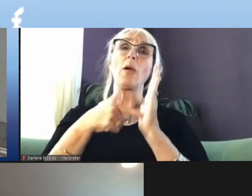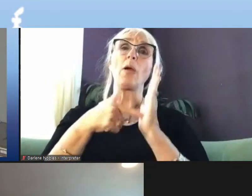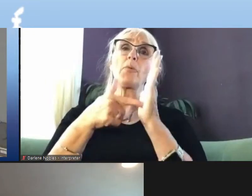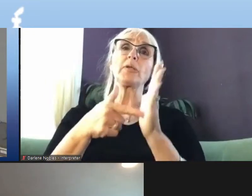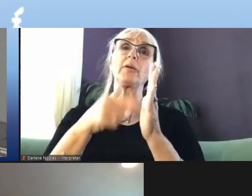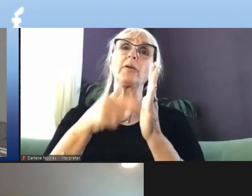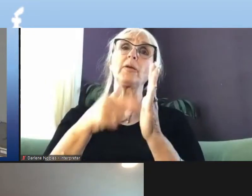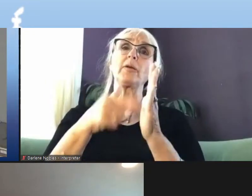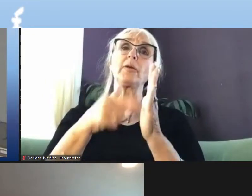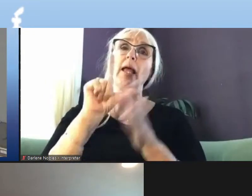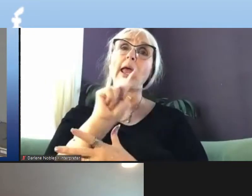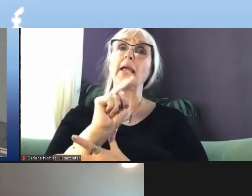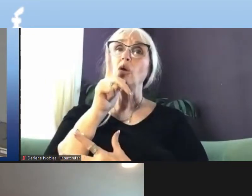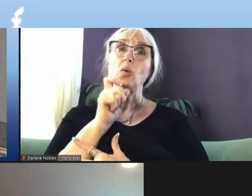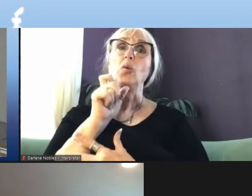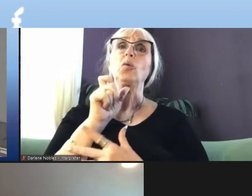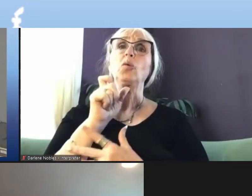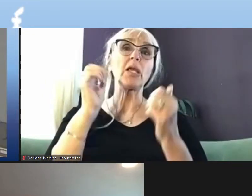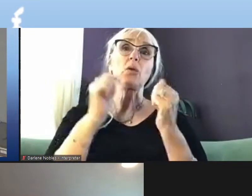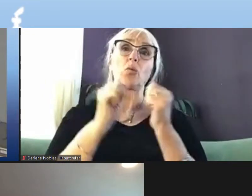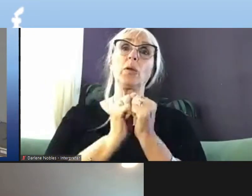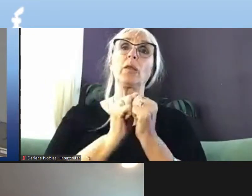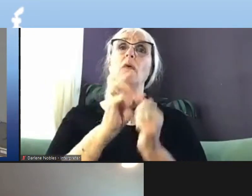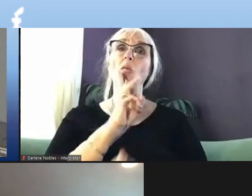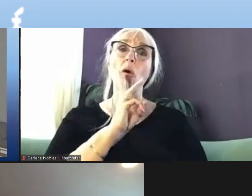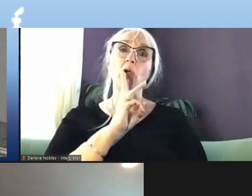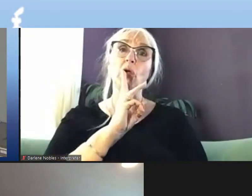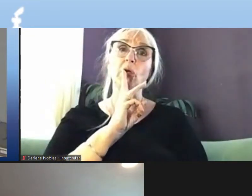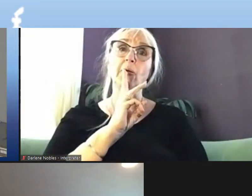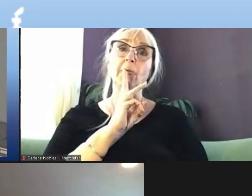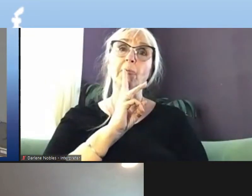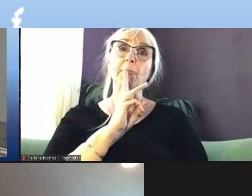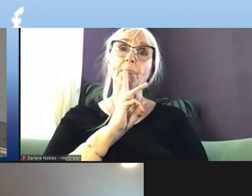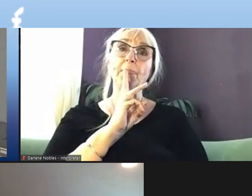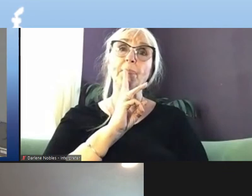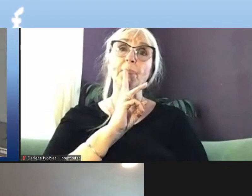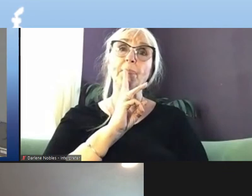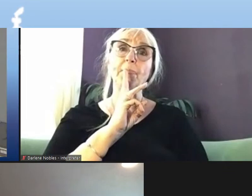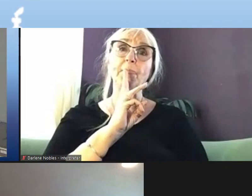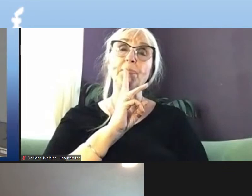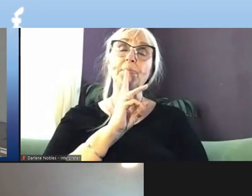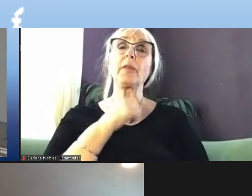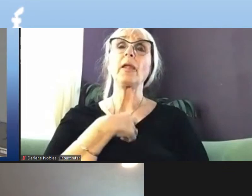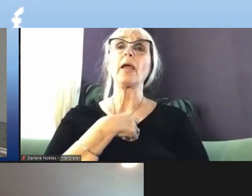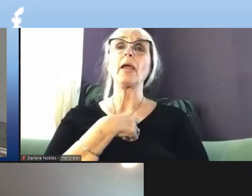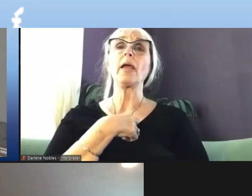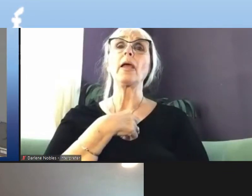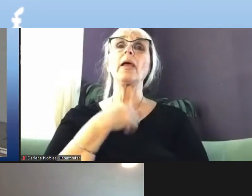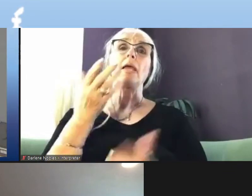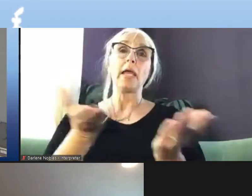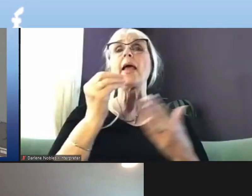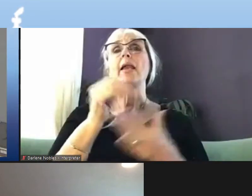very familiar with water in the community as well as other infrastructure